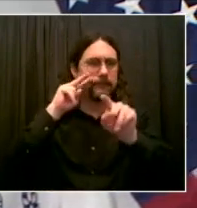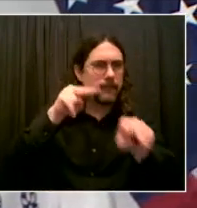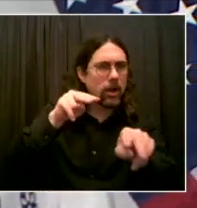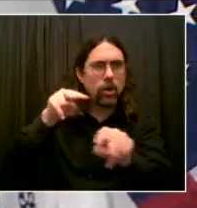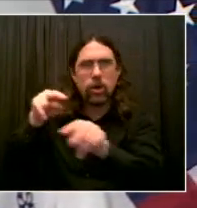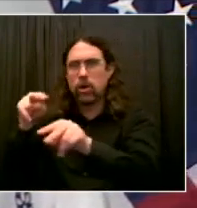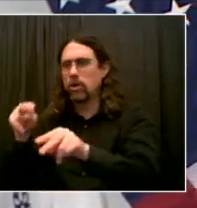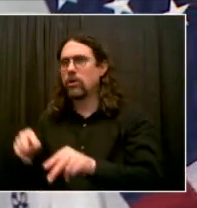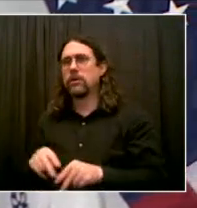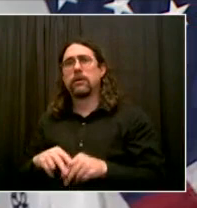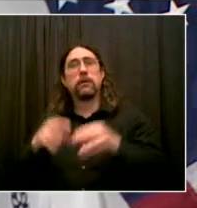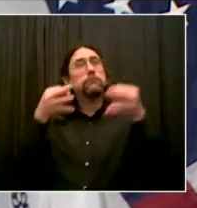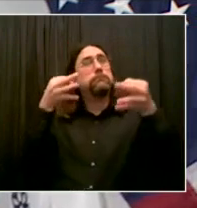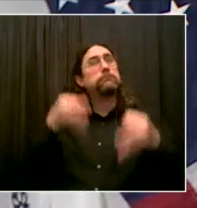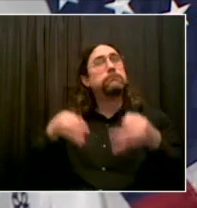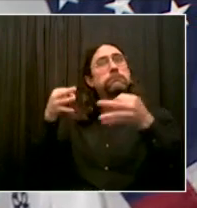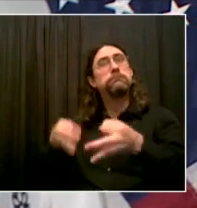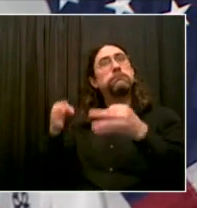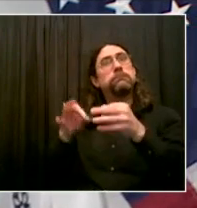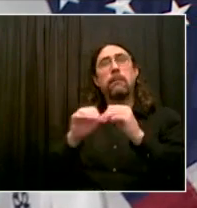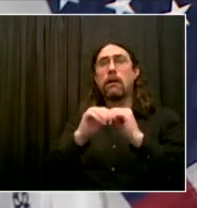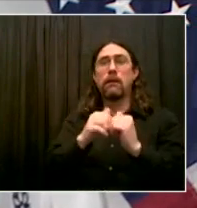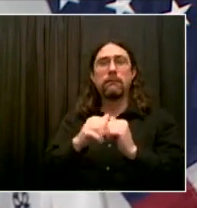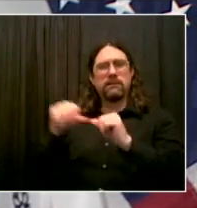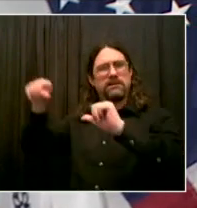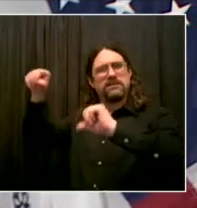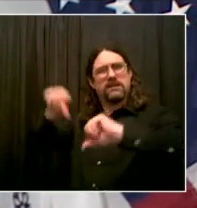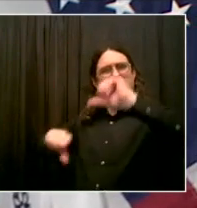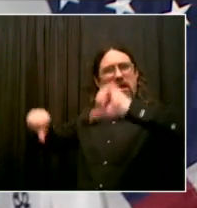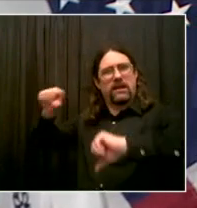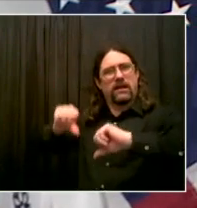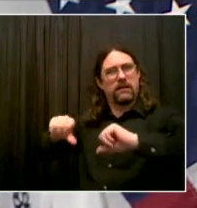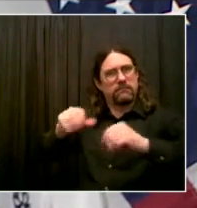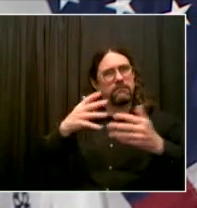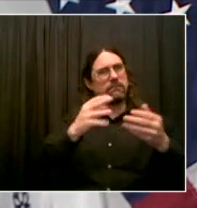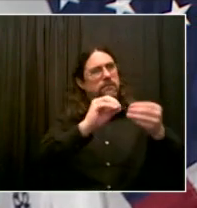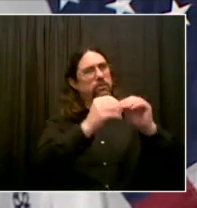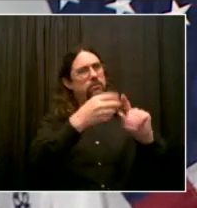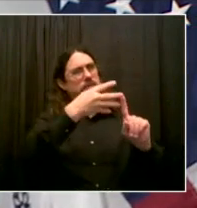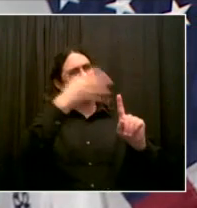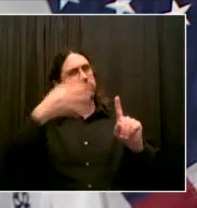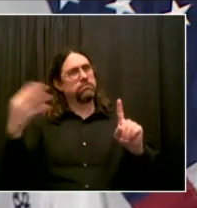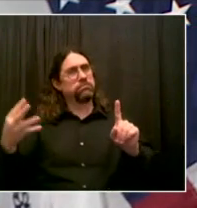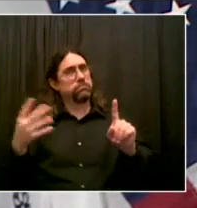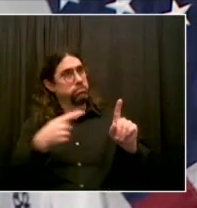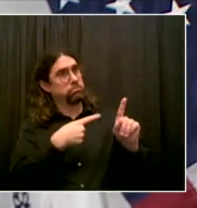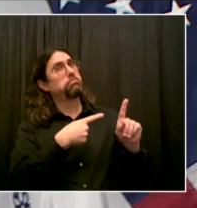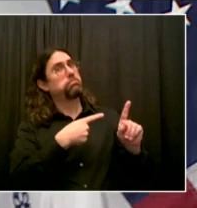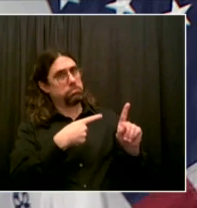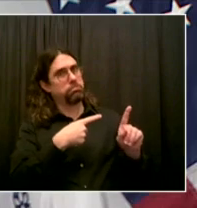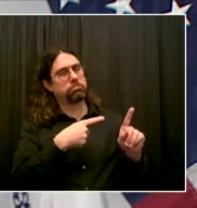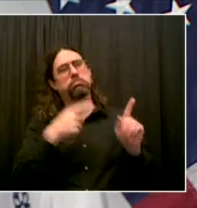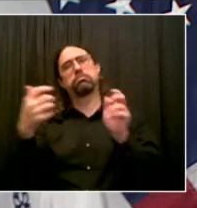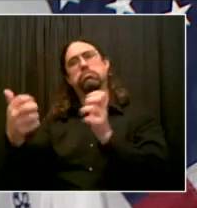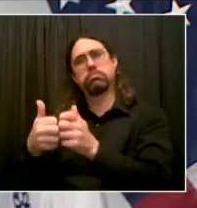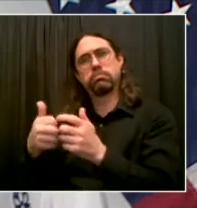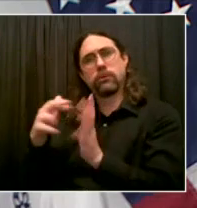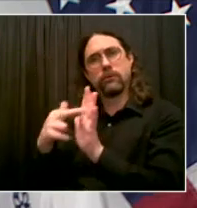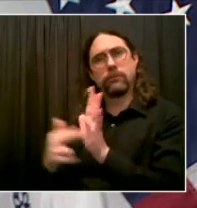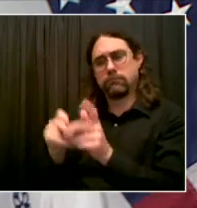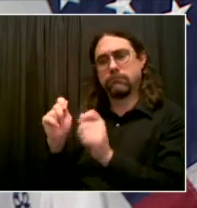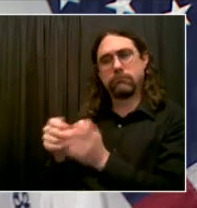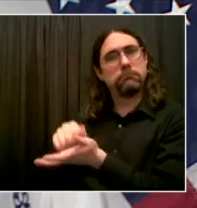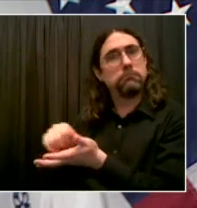The vaccination numbers tell us something very positive. I mean, right now we've got 3.6 million people have at least one